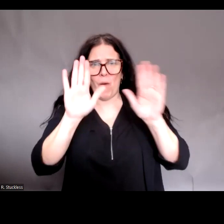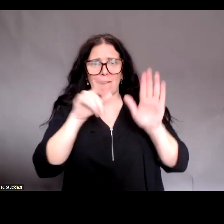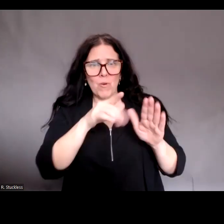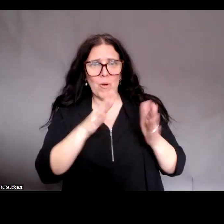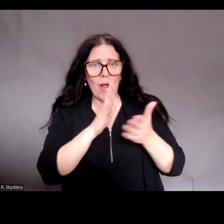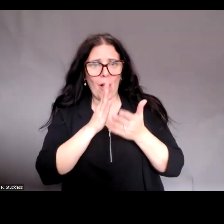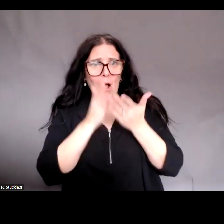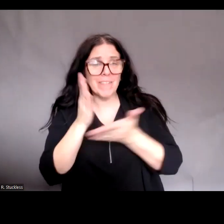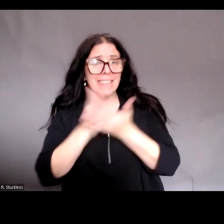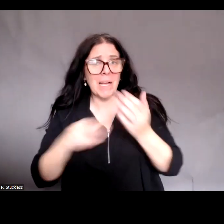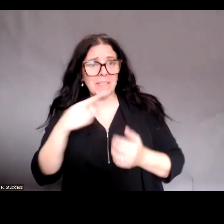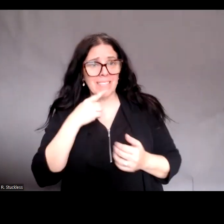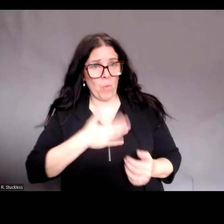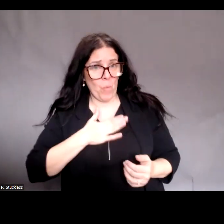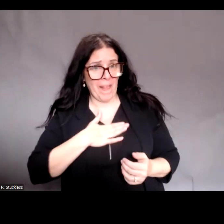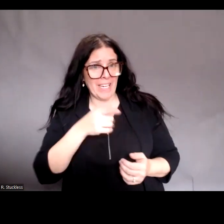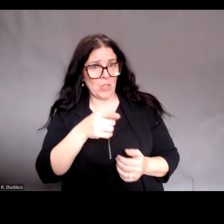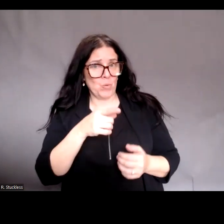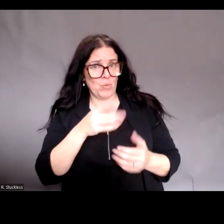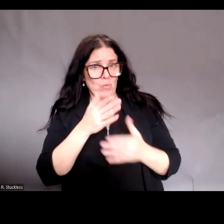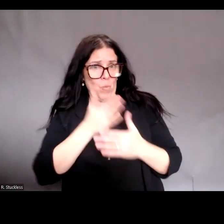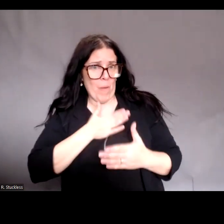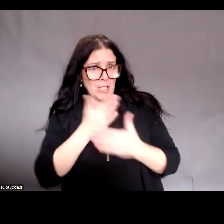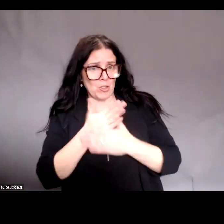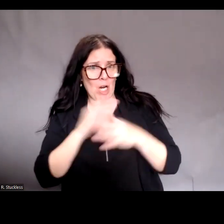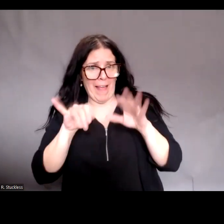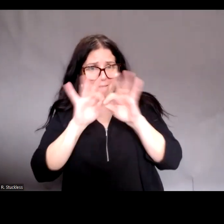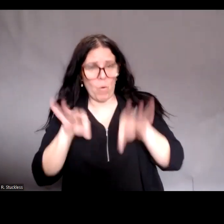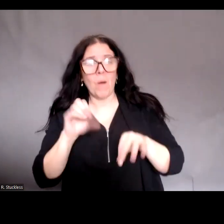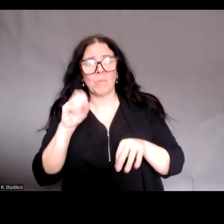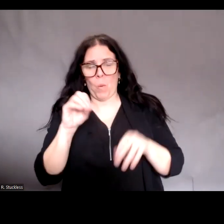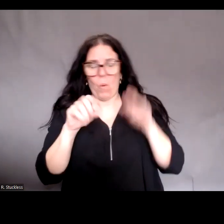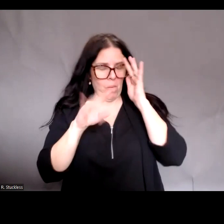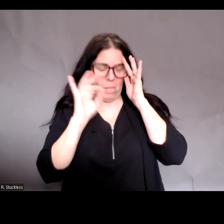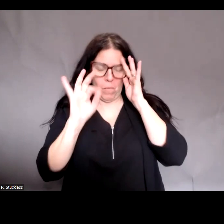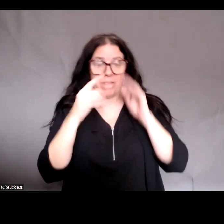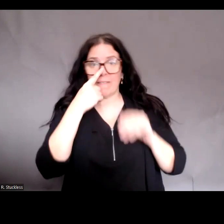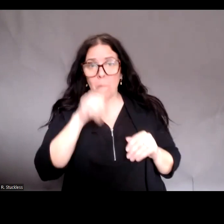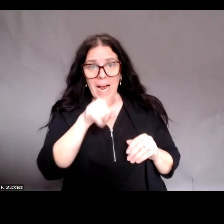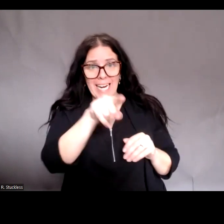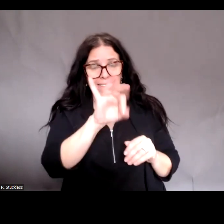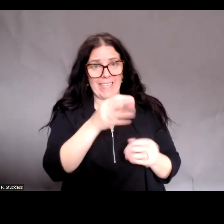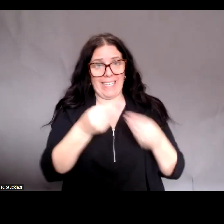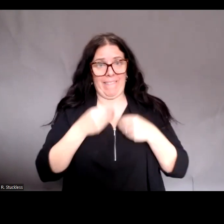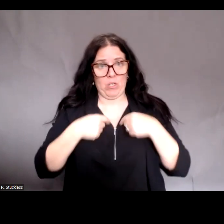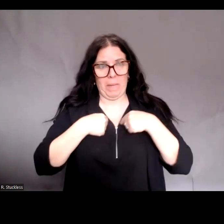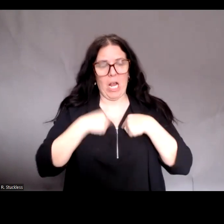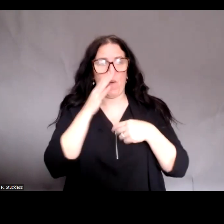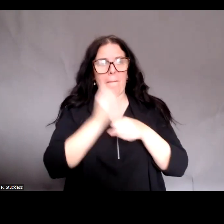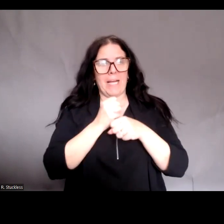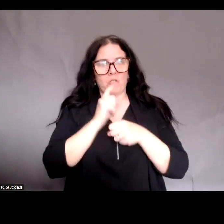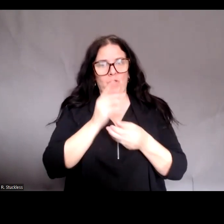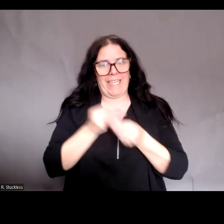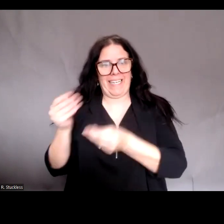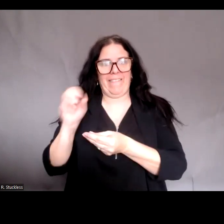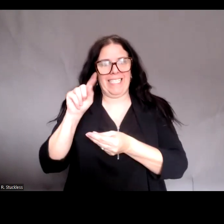you would be willing to share the form that you have created. Absolutely. So if you make sure if you want to get that to me, I can make sure I get it out to